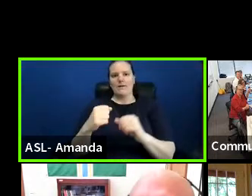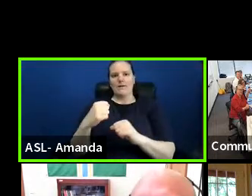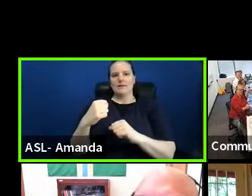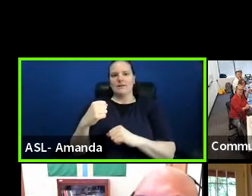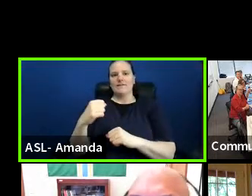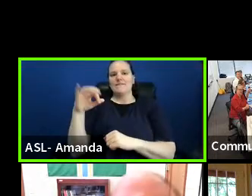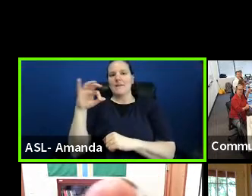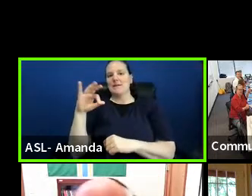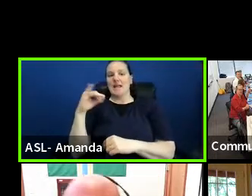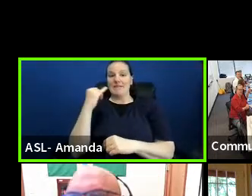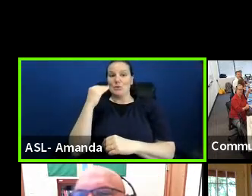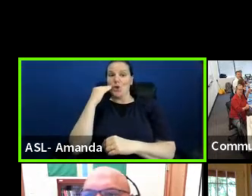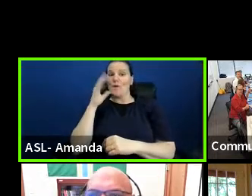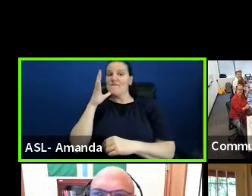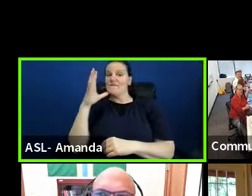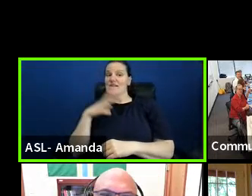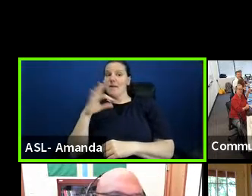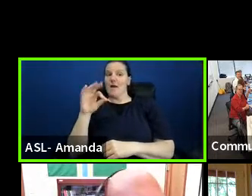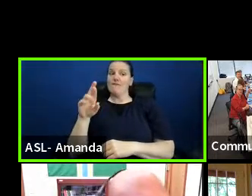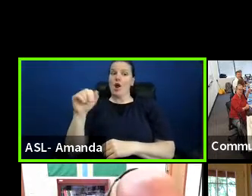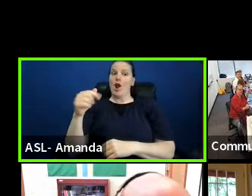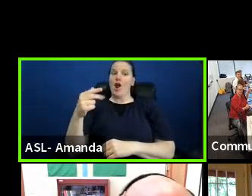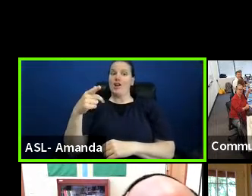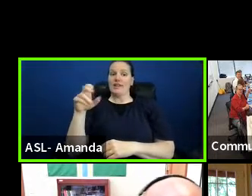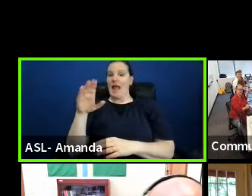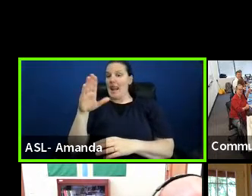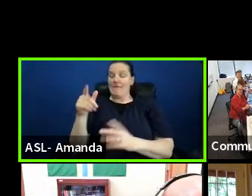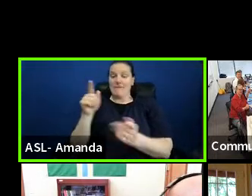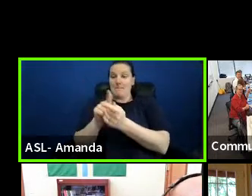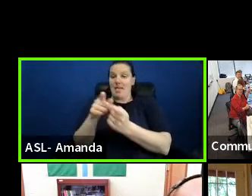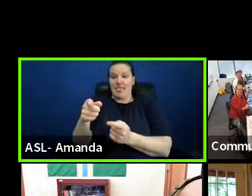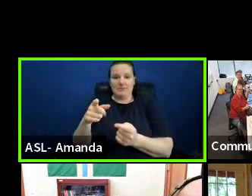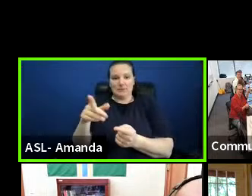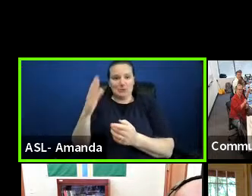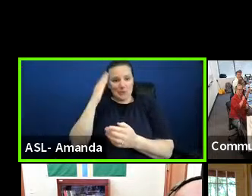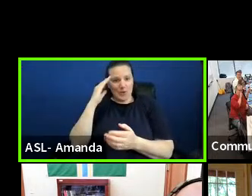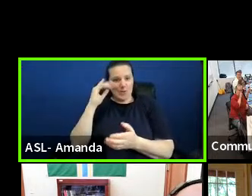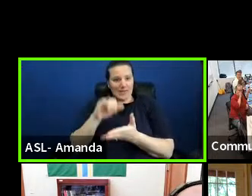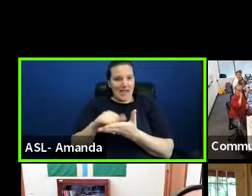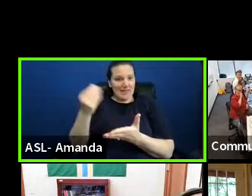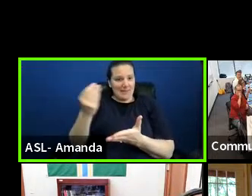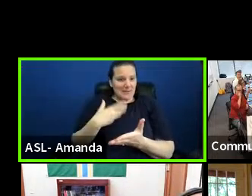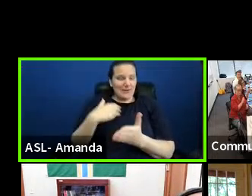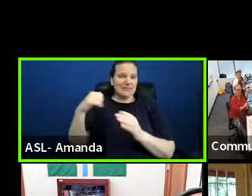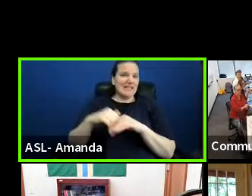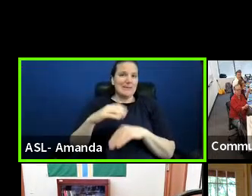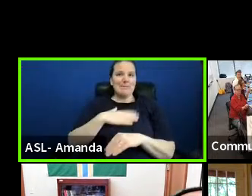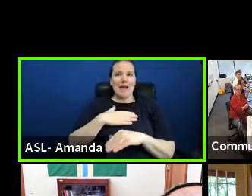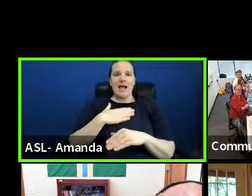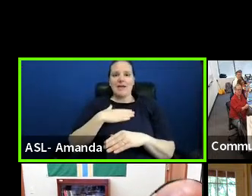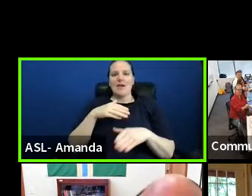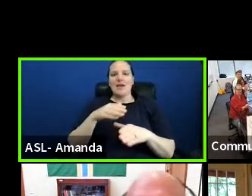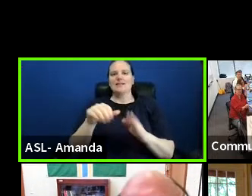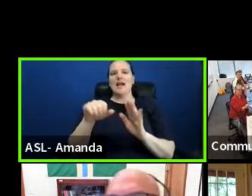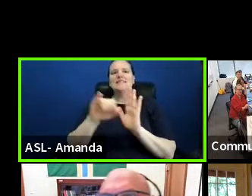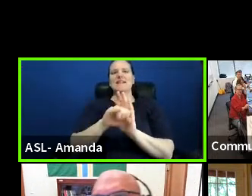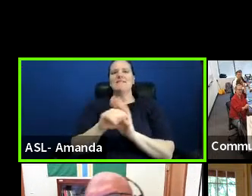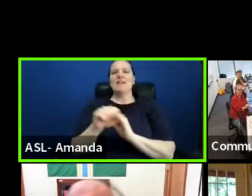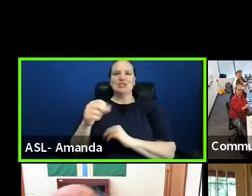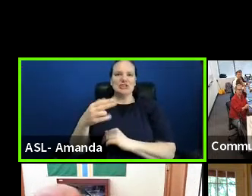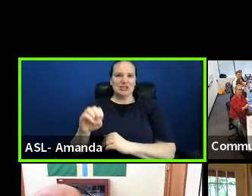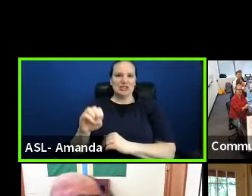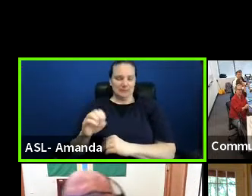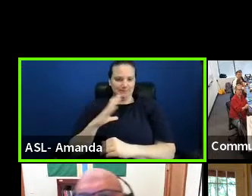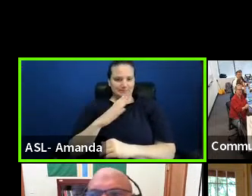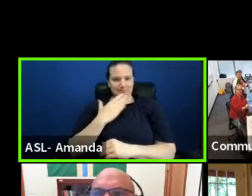if you know any of them, send them my way. And my pronouns are she, her. Morning, everybody. Awesome. Thank